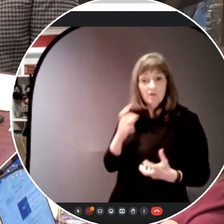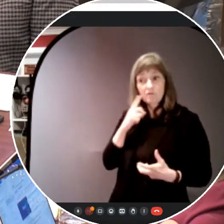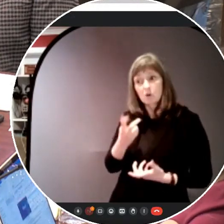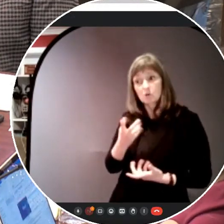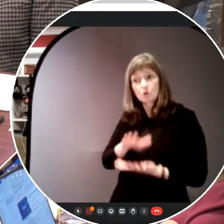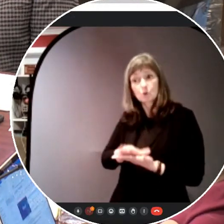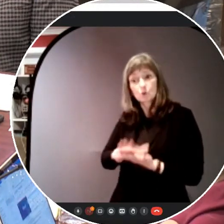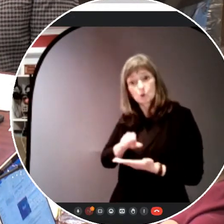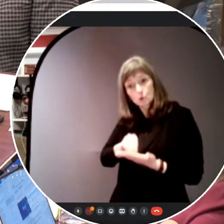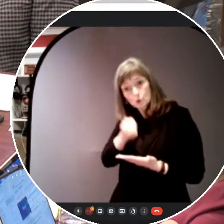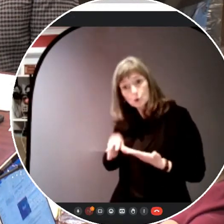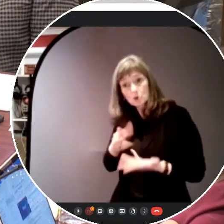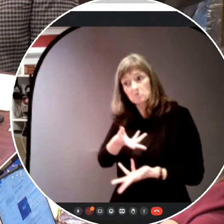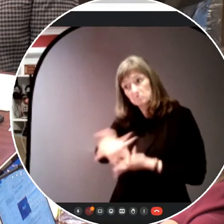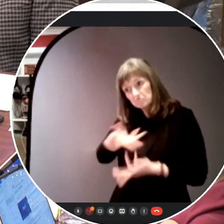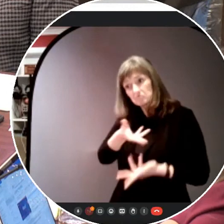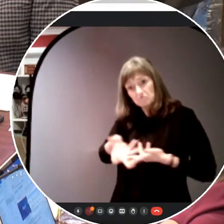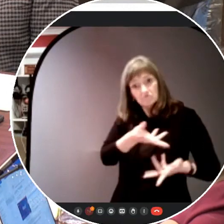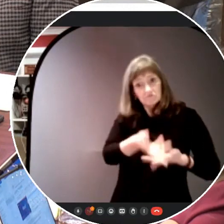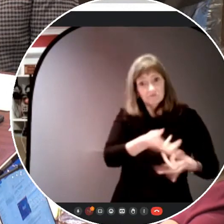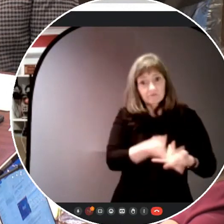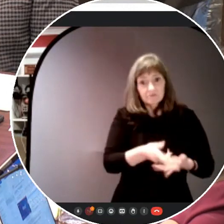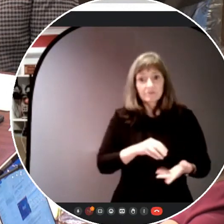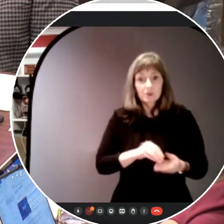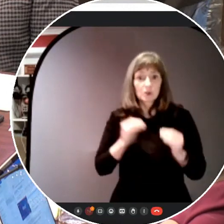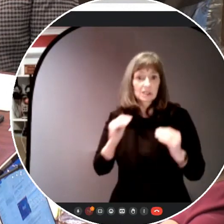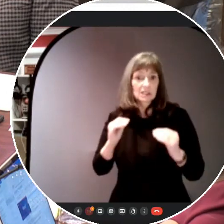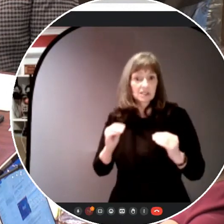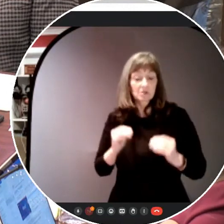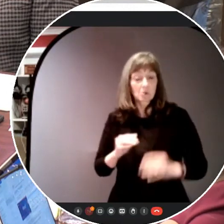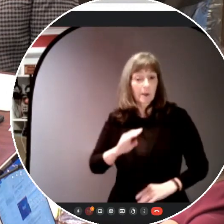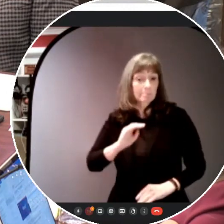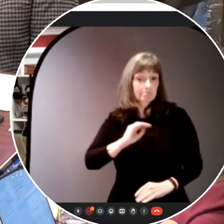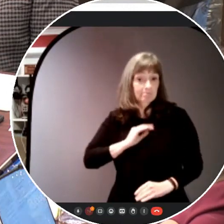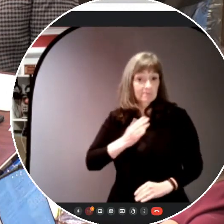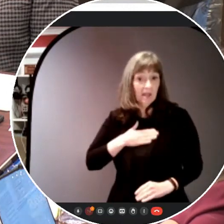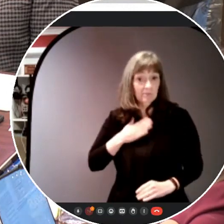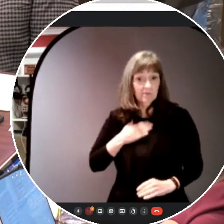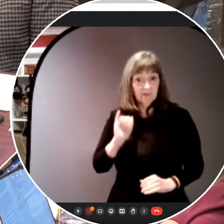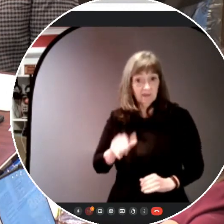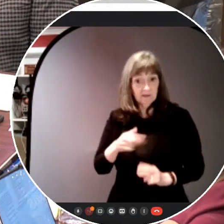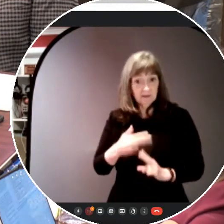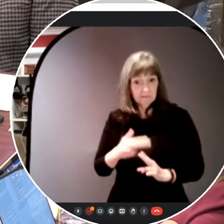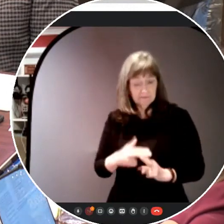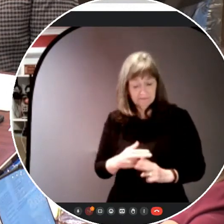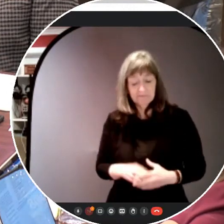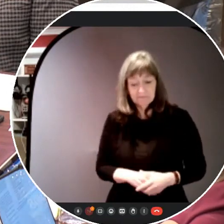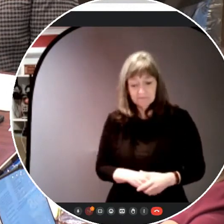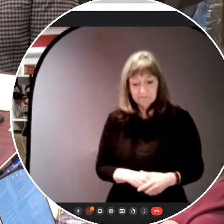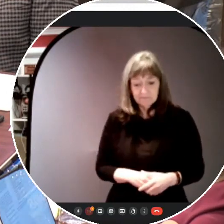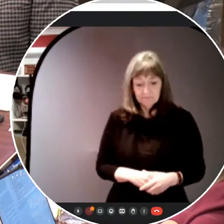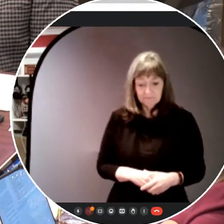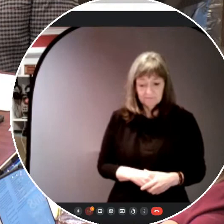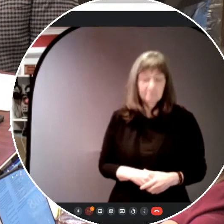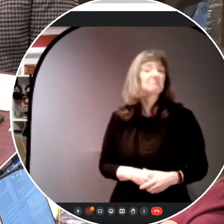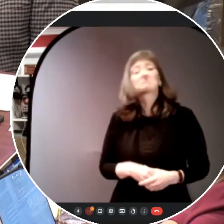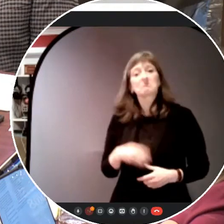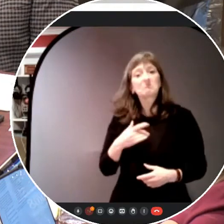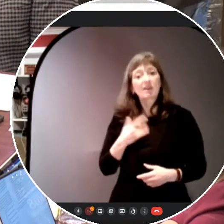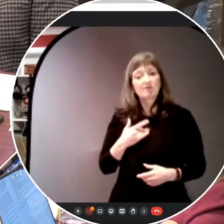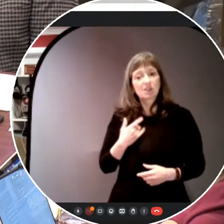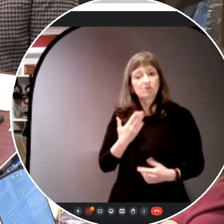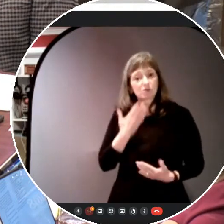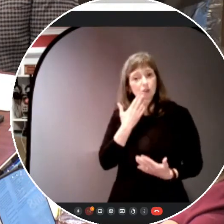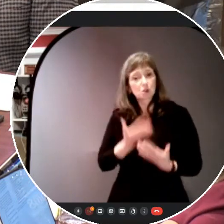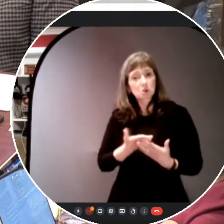So very pleased with the name, and I think it is a right direction and